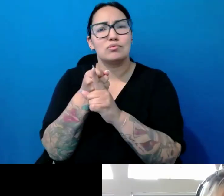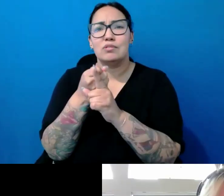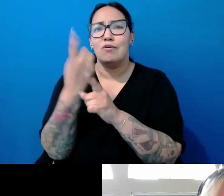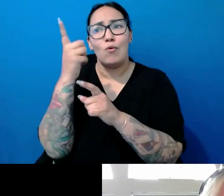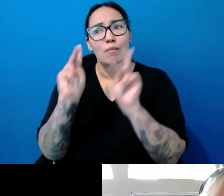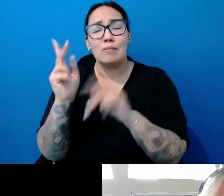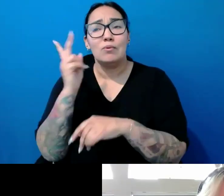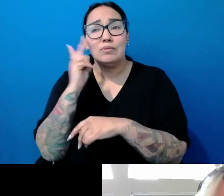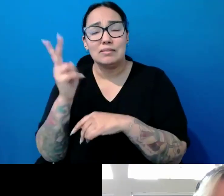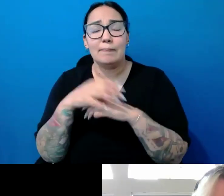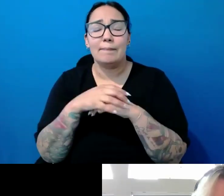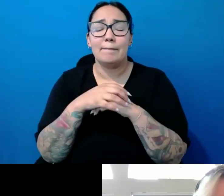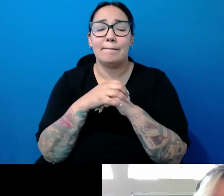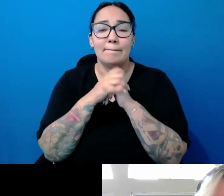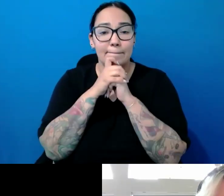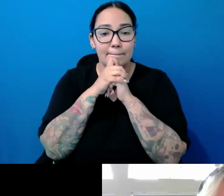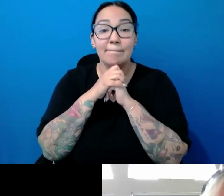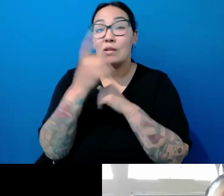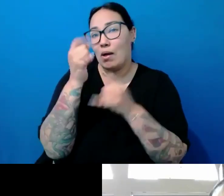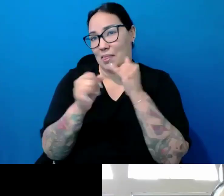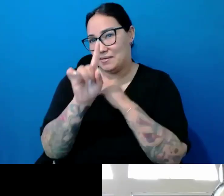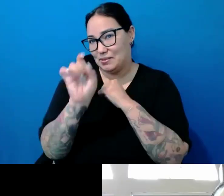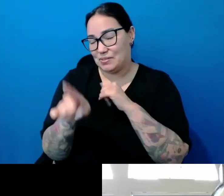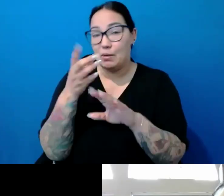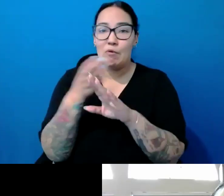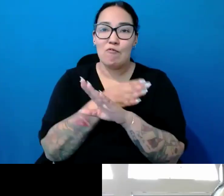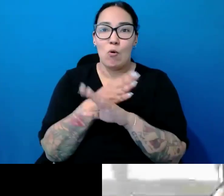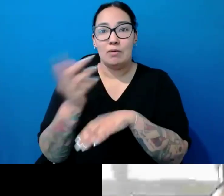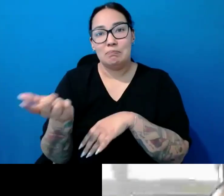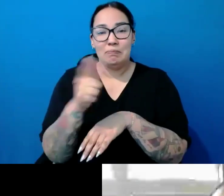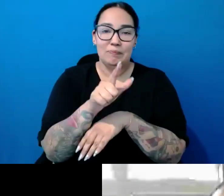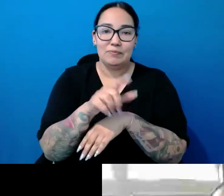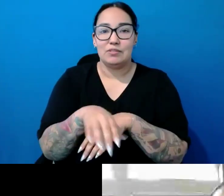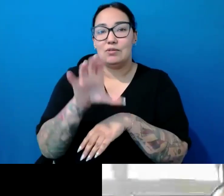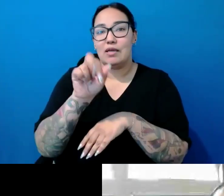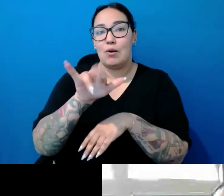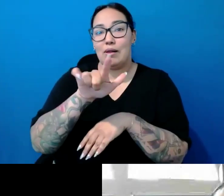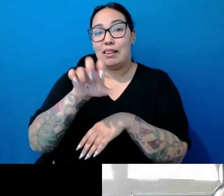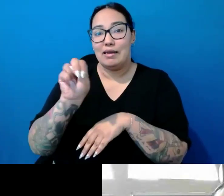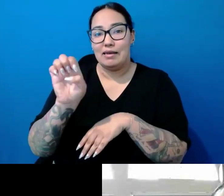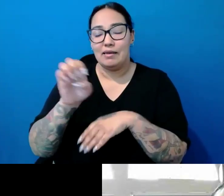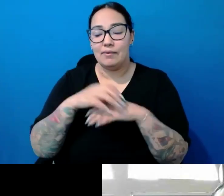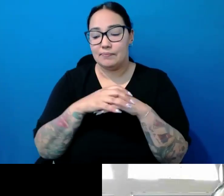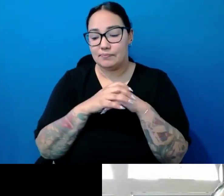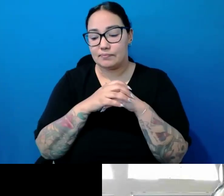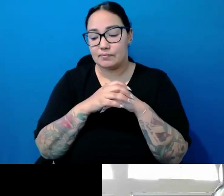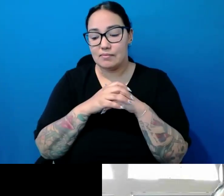see. One last question before we turn it over to Carolyn